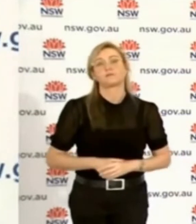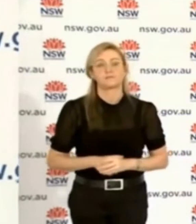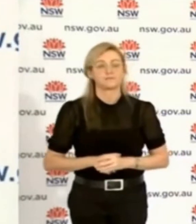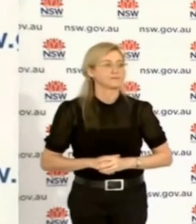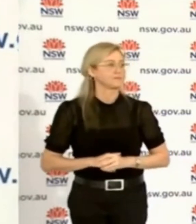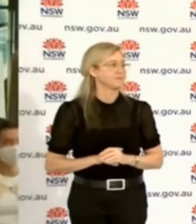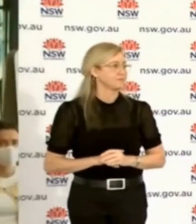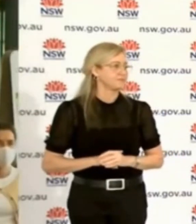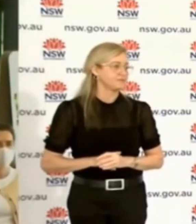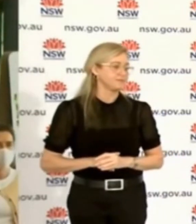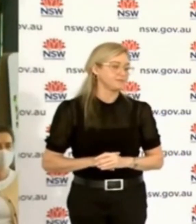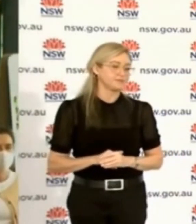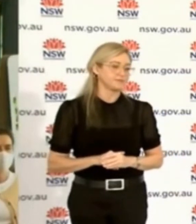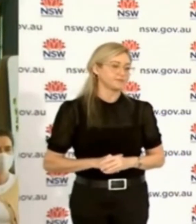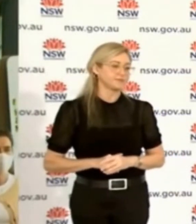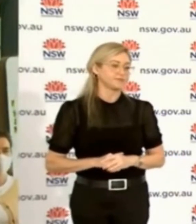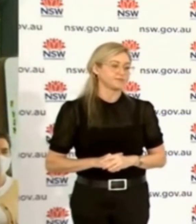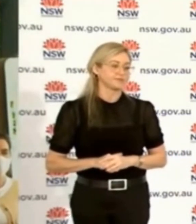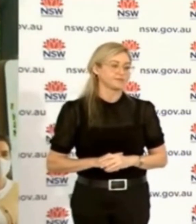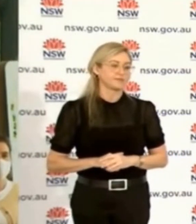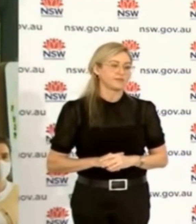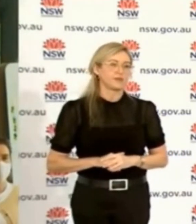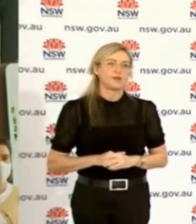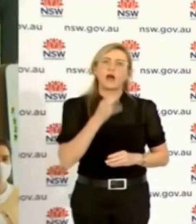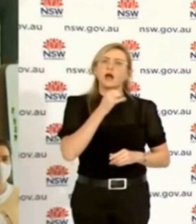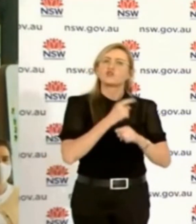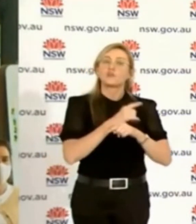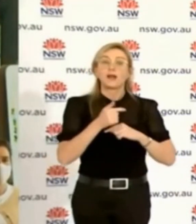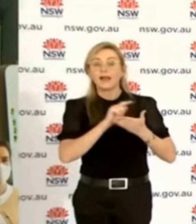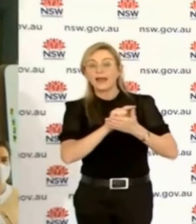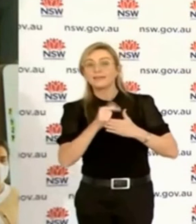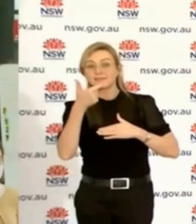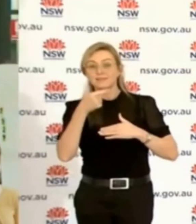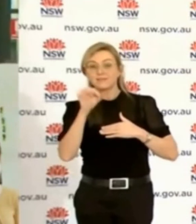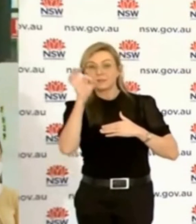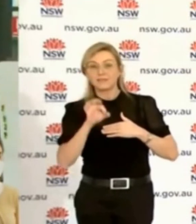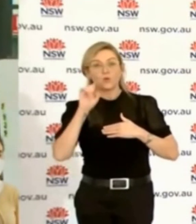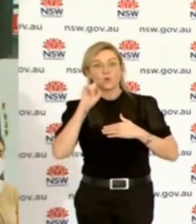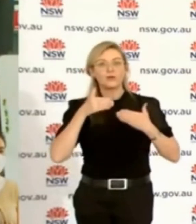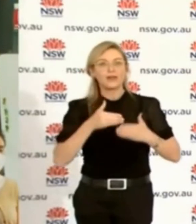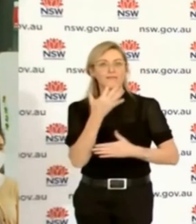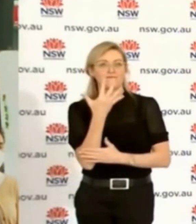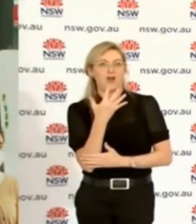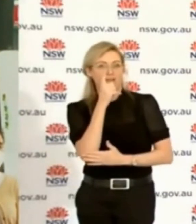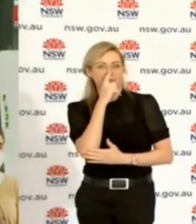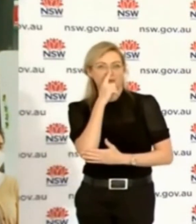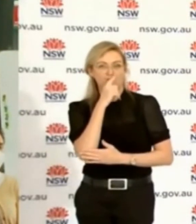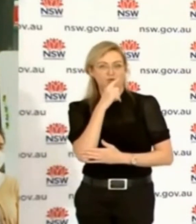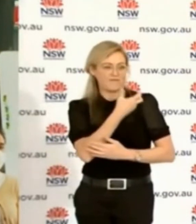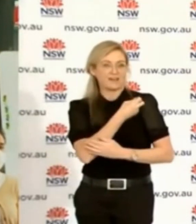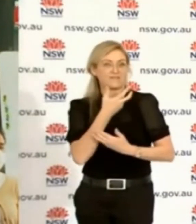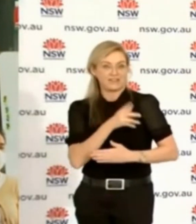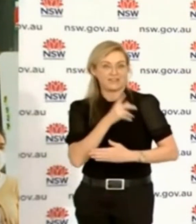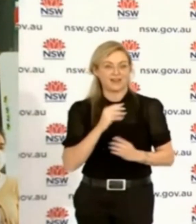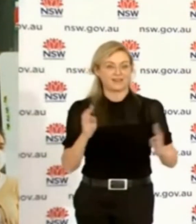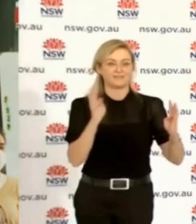So it says that you will be allowed 5 visitors to the home as long as people are vaccinated, but it also says here that non-vaccinated young people under